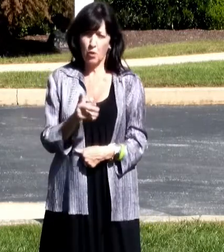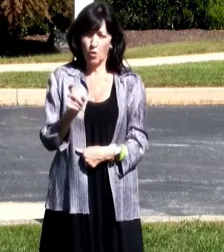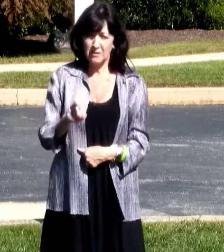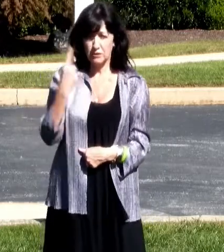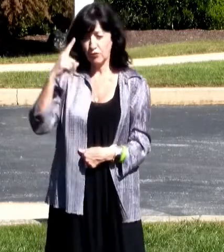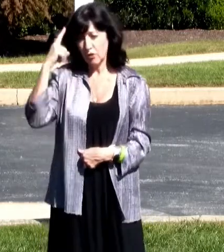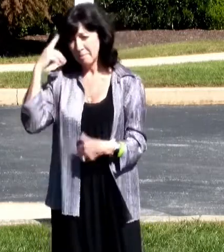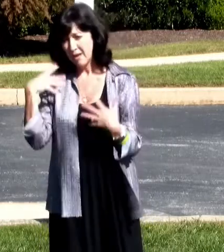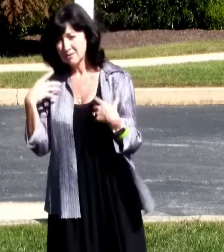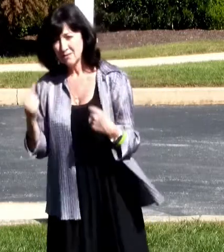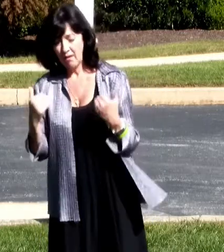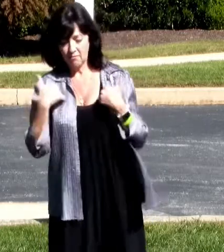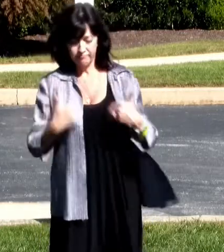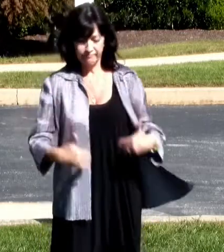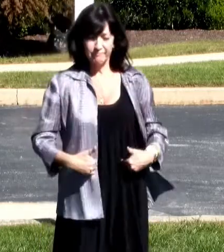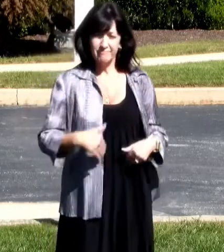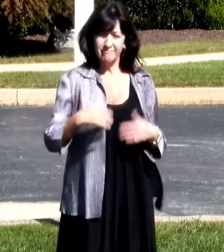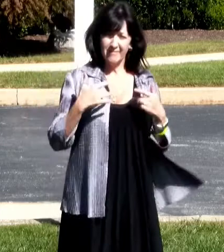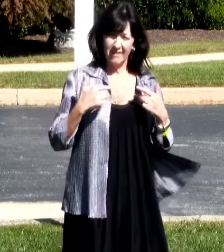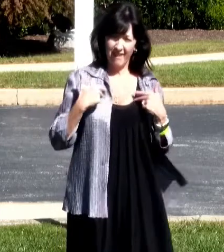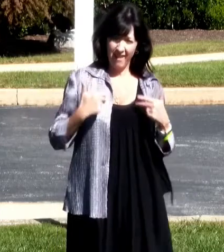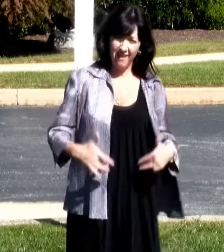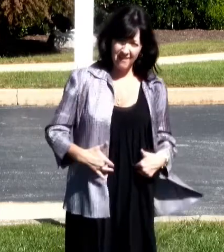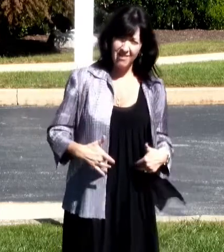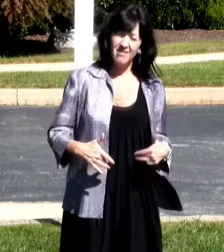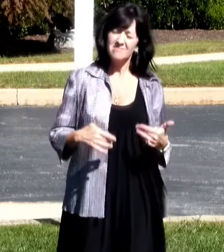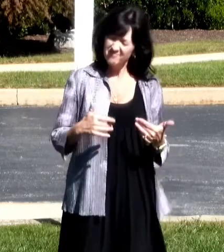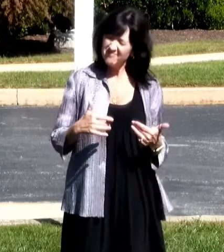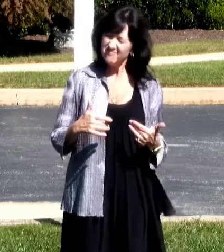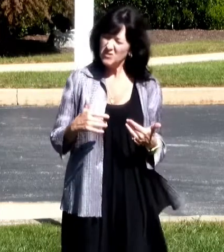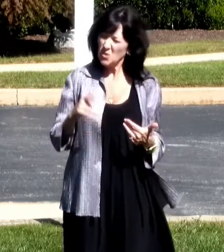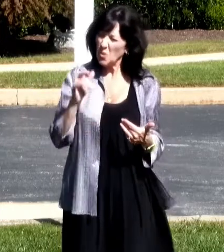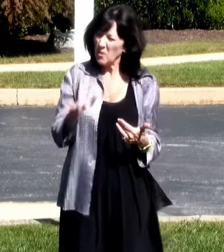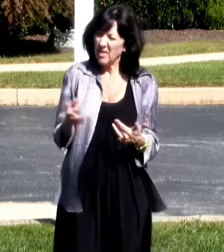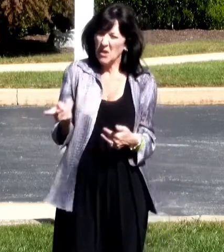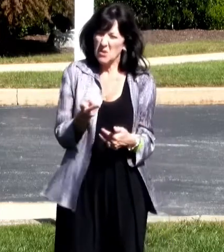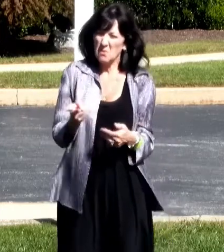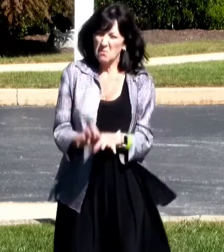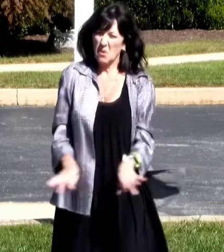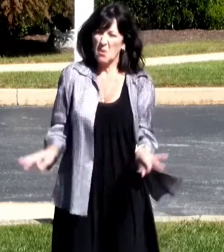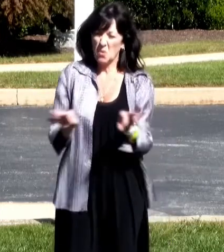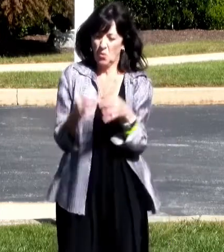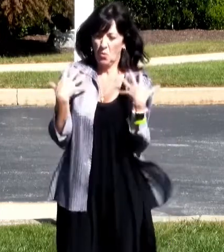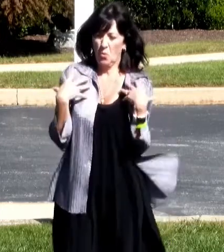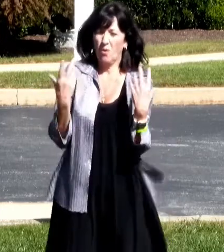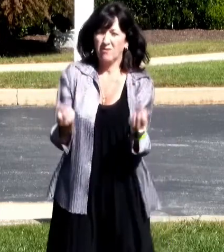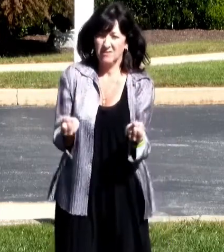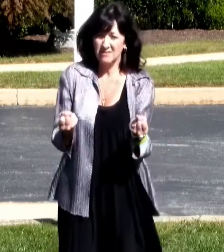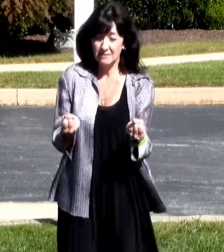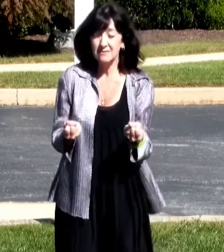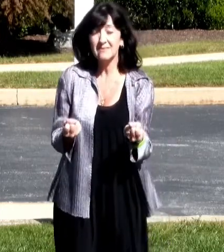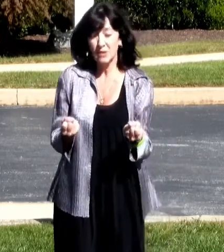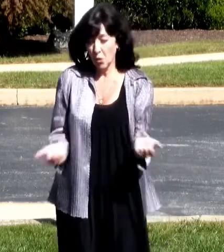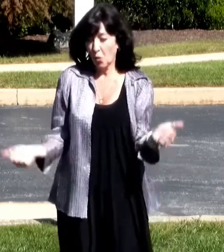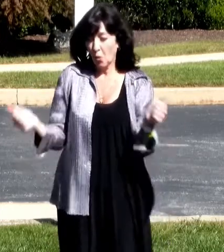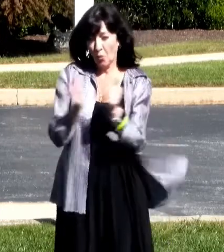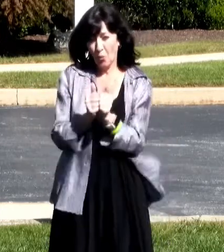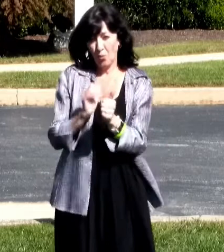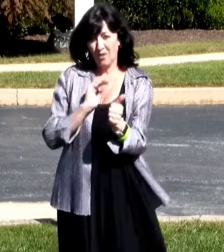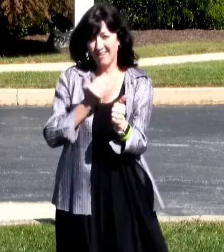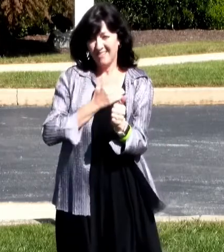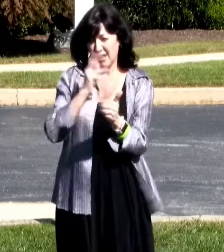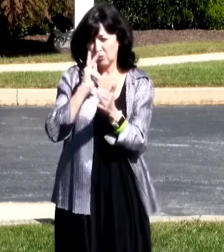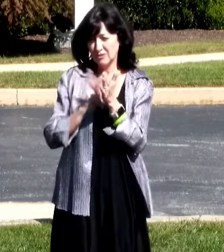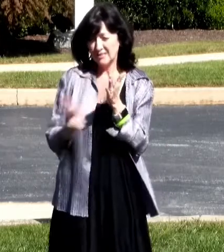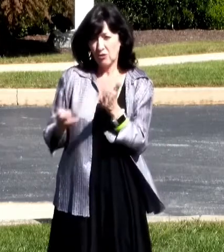colleagues, as well as the representatives and Representative Bombach, when we get you present along with our Secretary of Finance, we know it's about not only